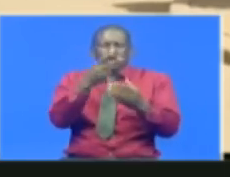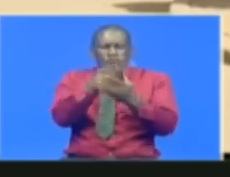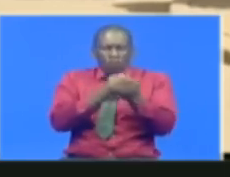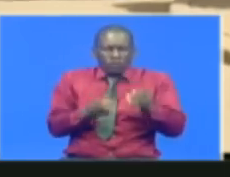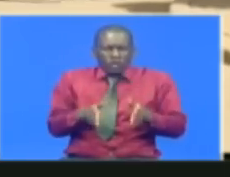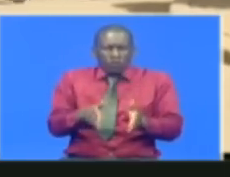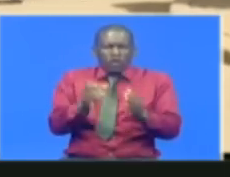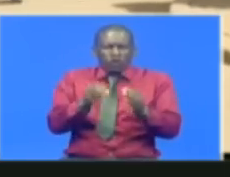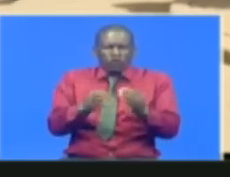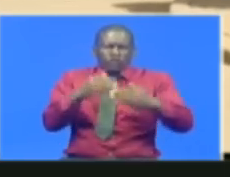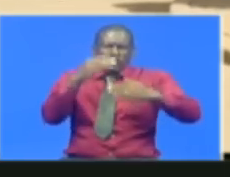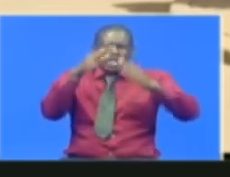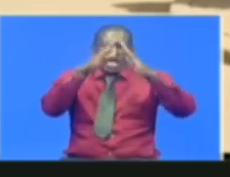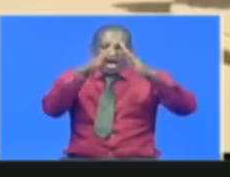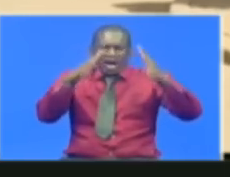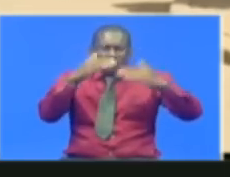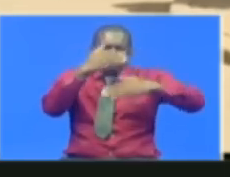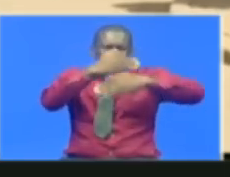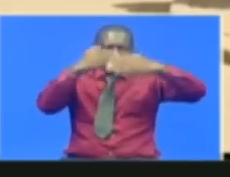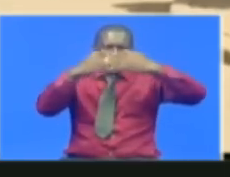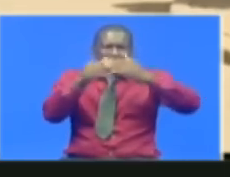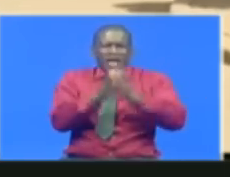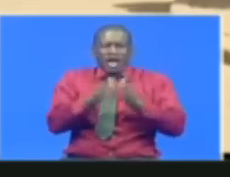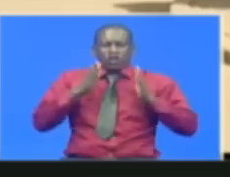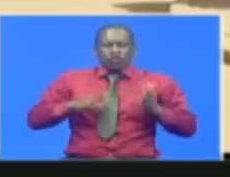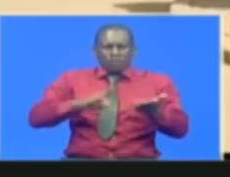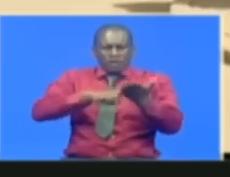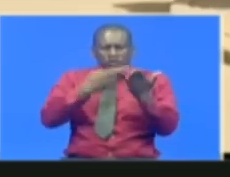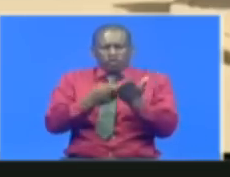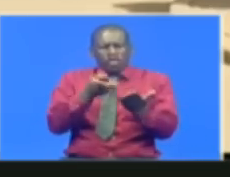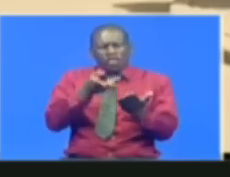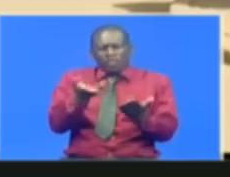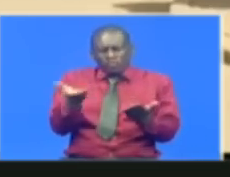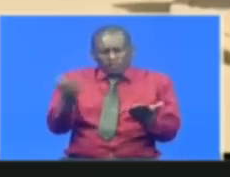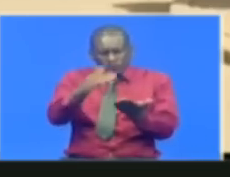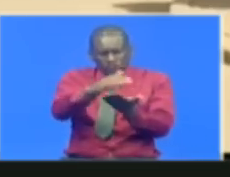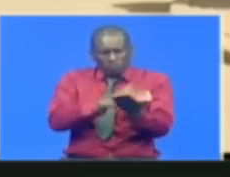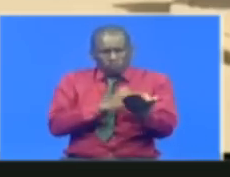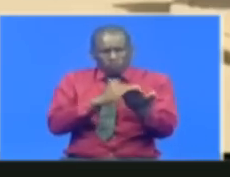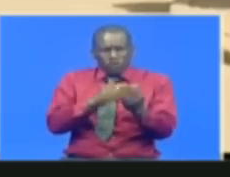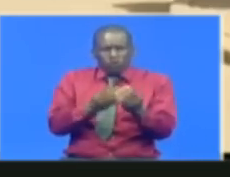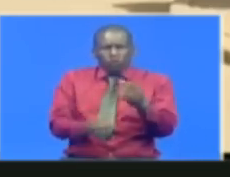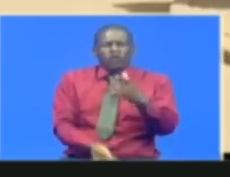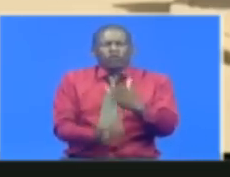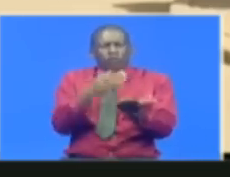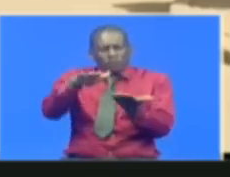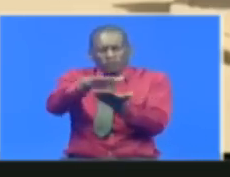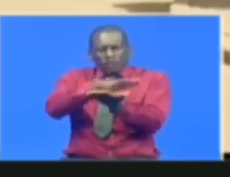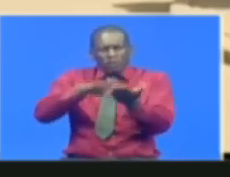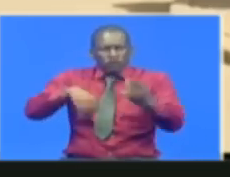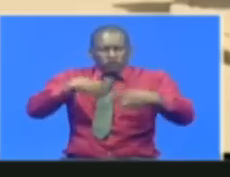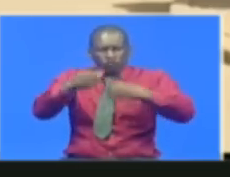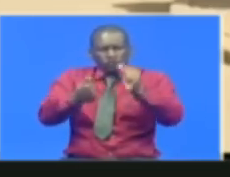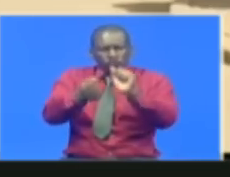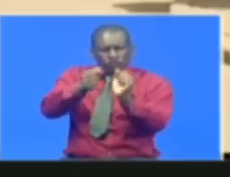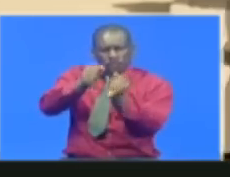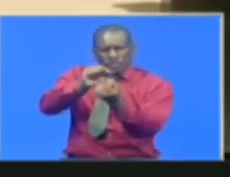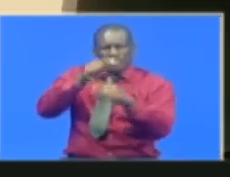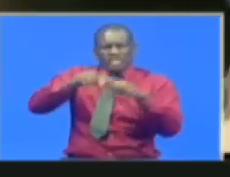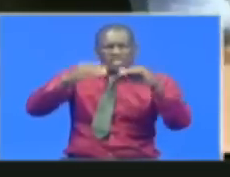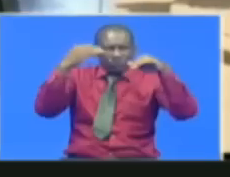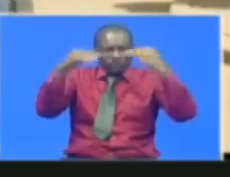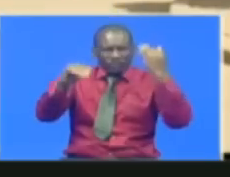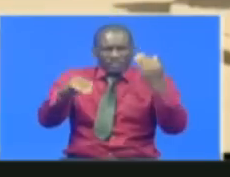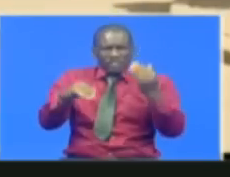of infrastructure and human resource. Now, this report will form the basis of the continuing reforms in the